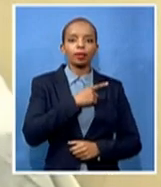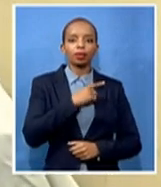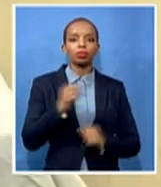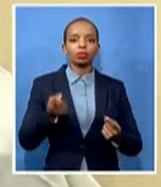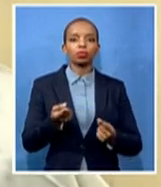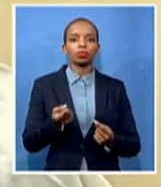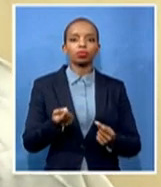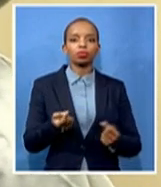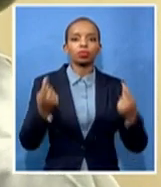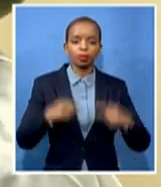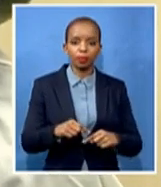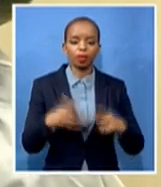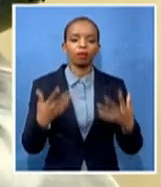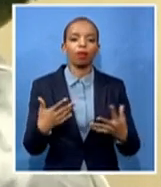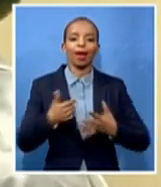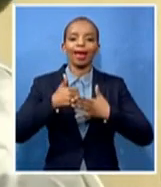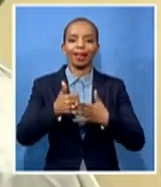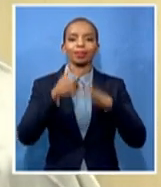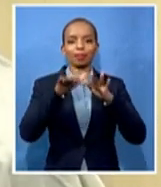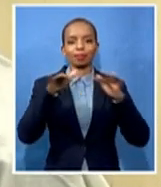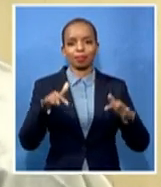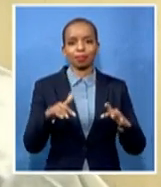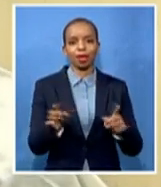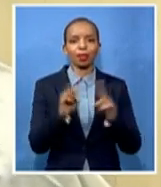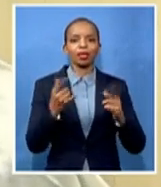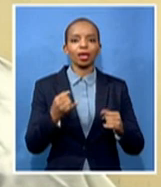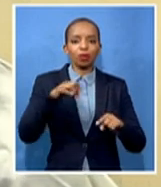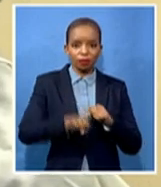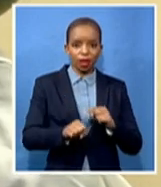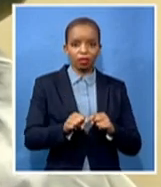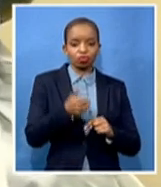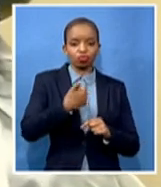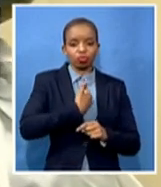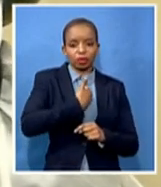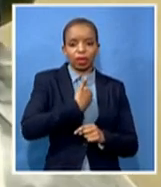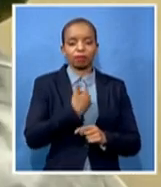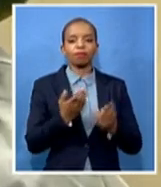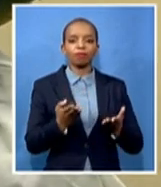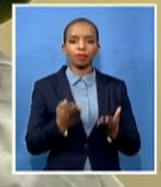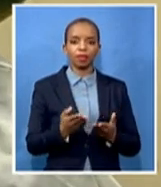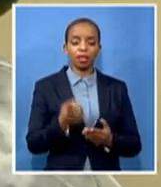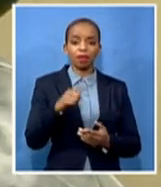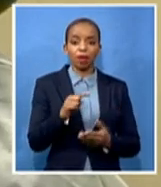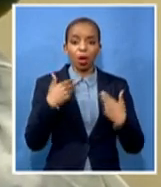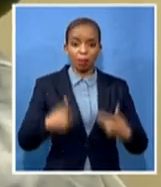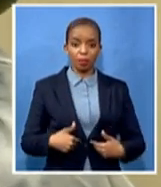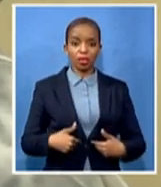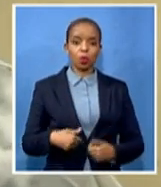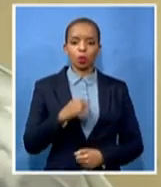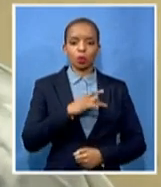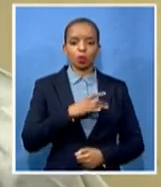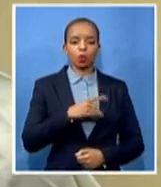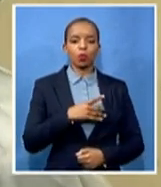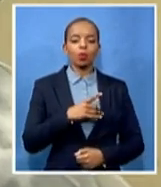in such a situation. And for me, it was very frightening having to test, not because I have to, it's